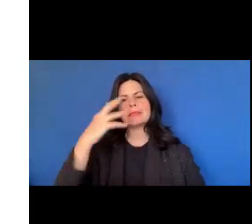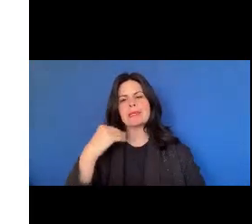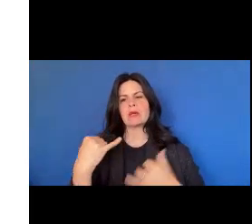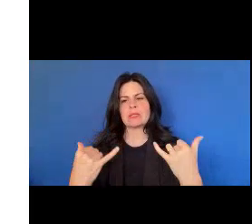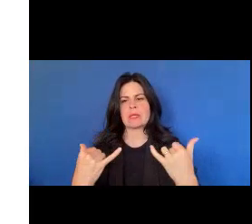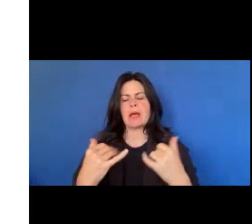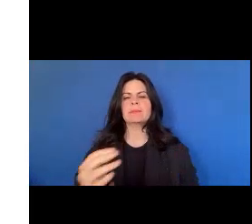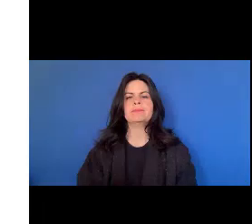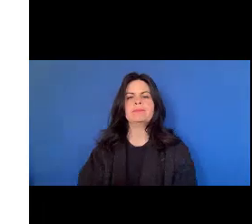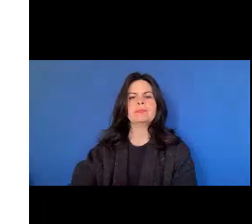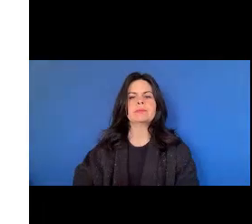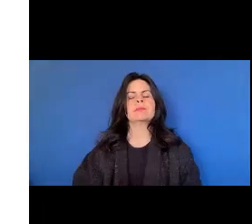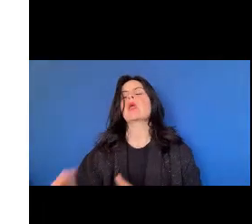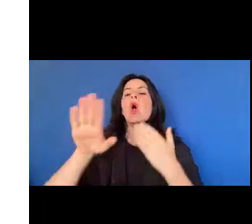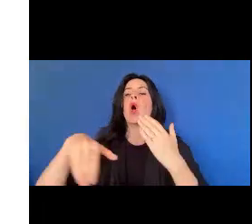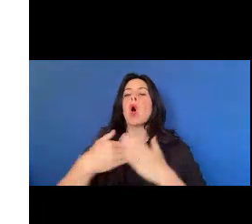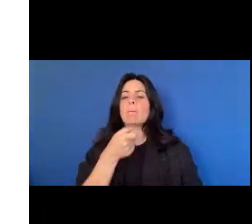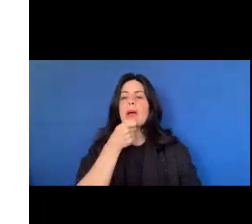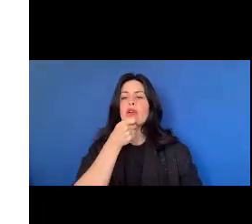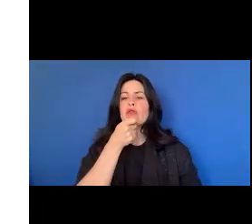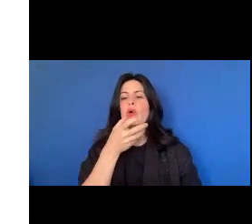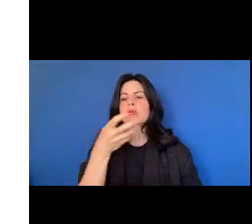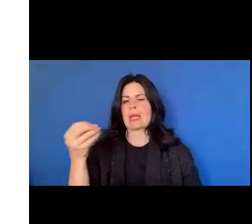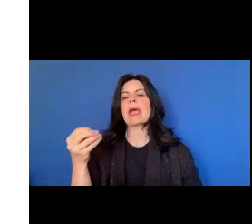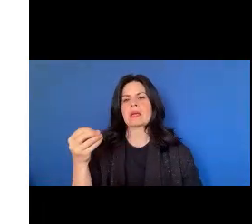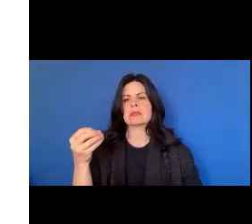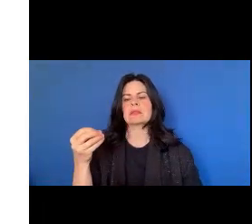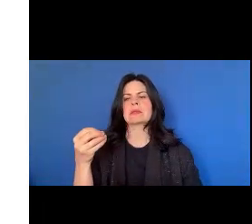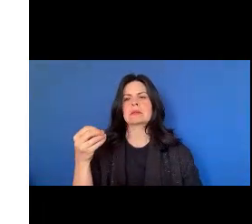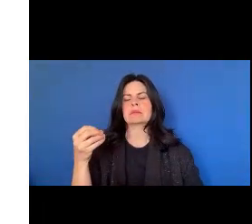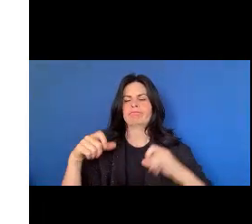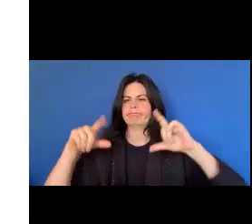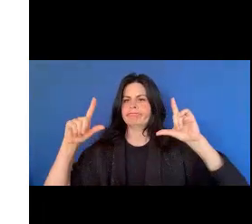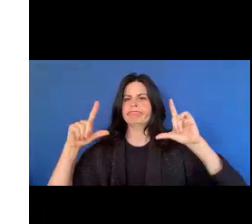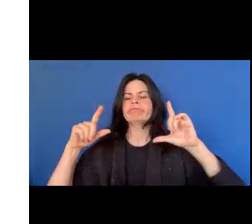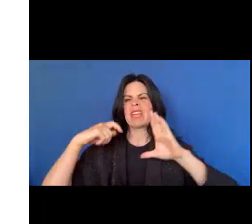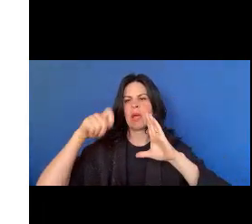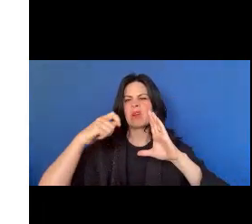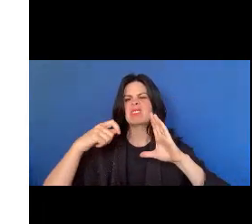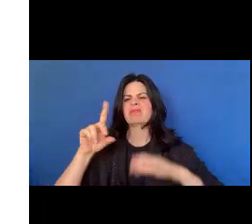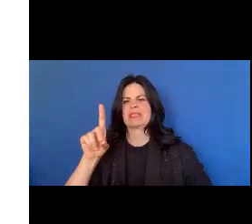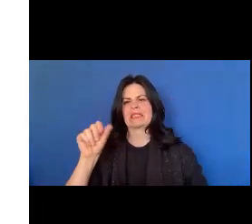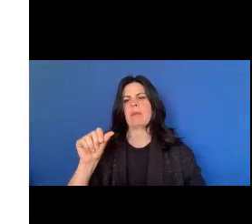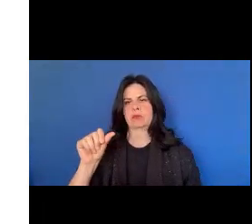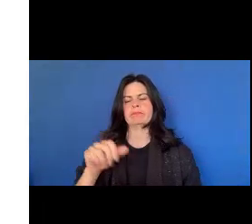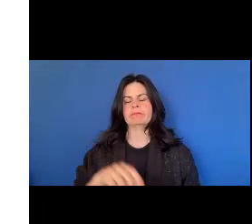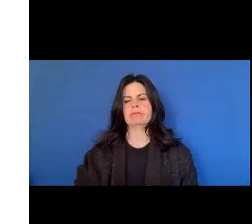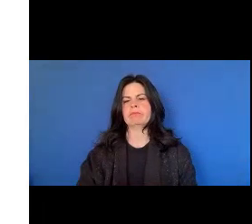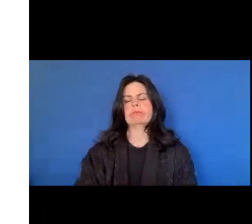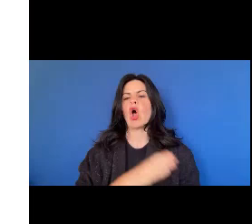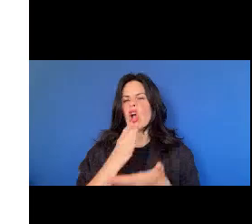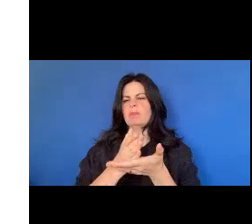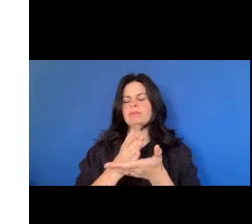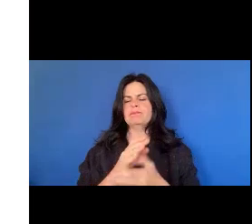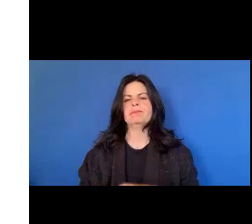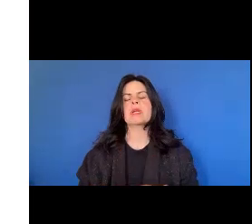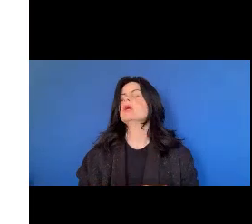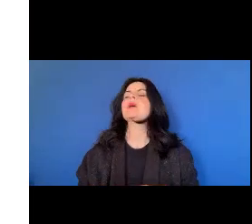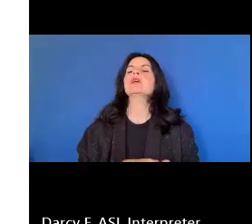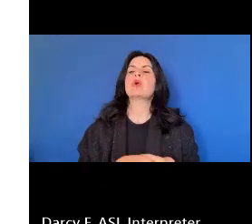meeting, all microphones and video have been disabled until we reach the public comment period, at which time we will turn on